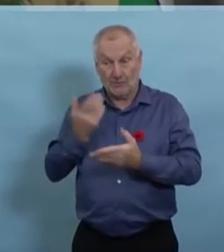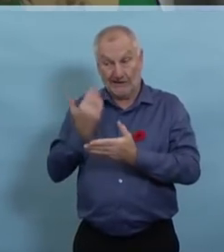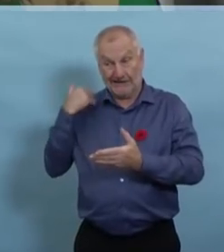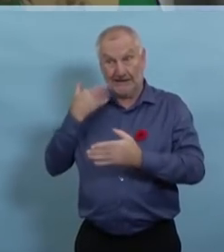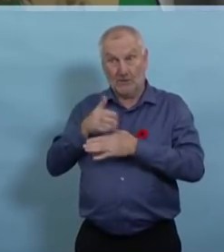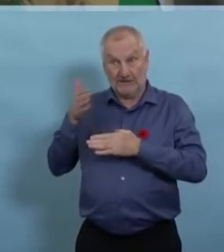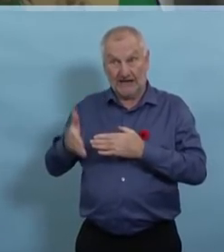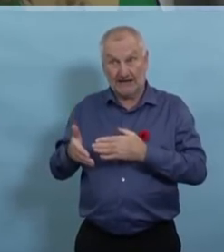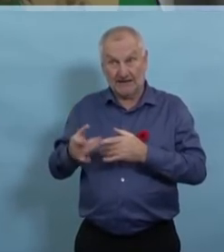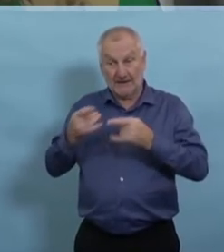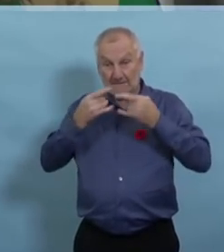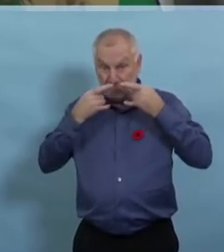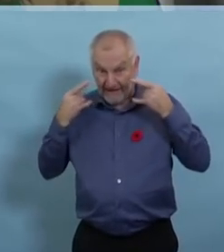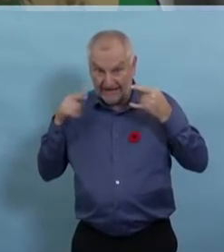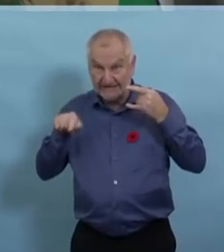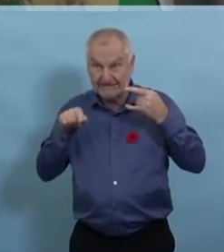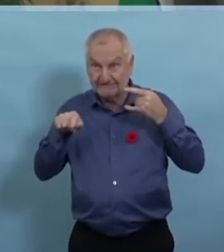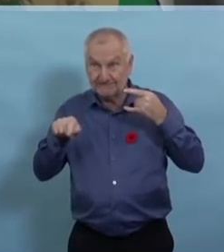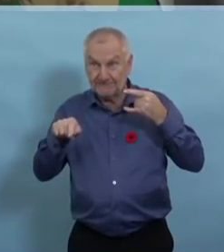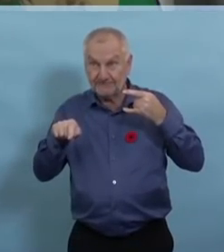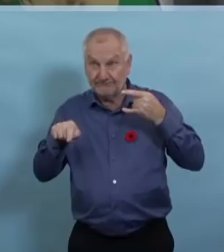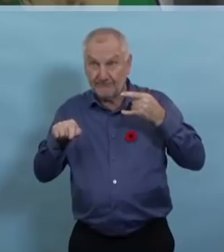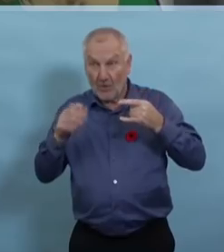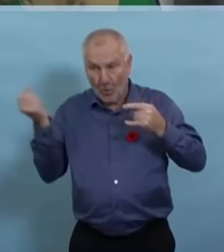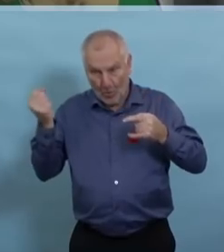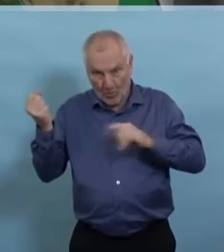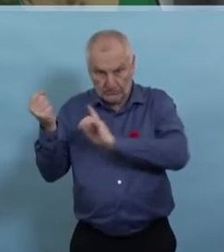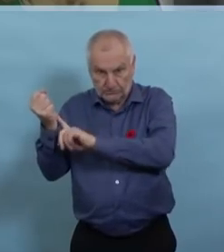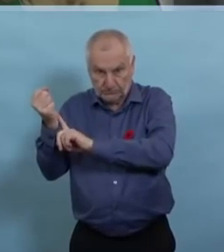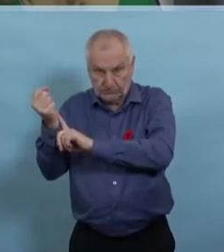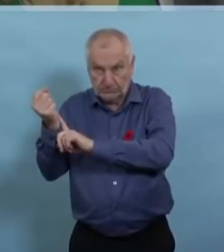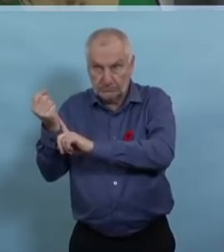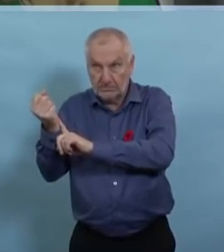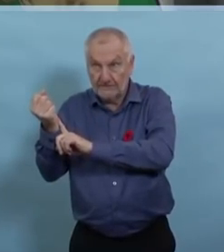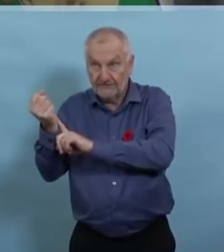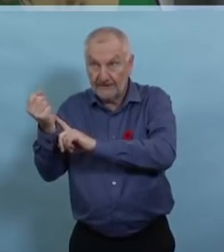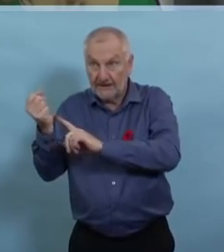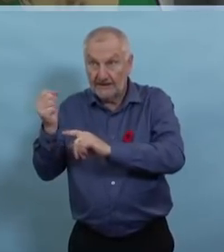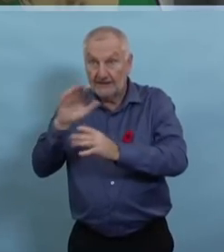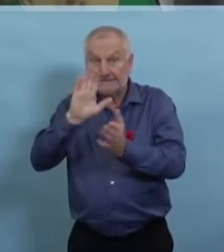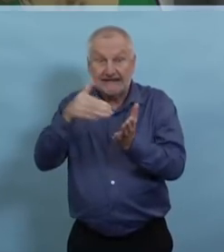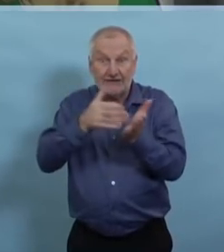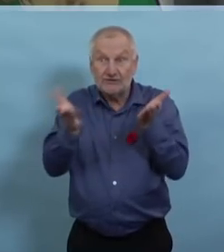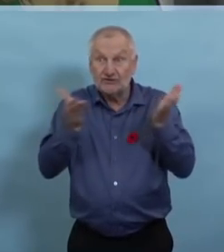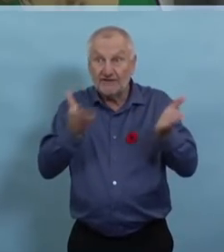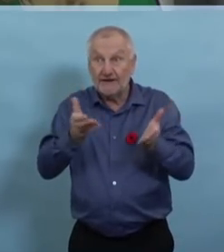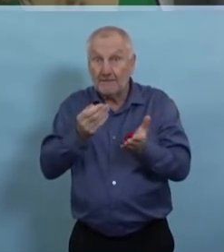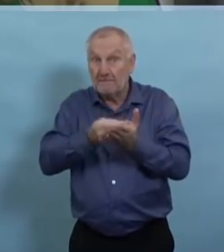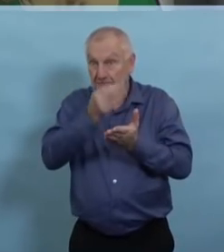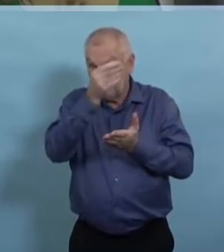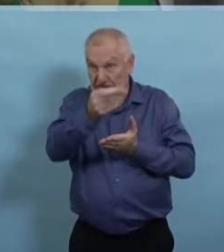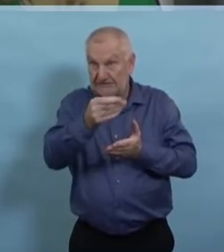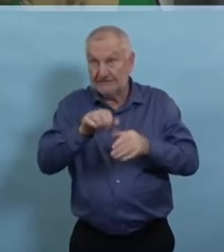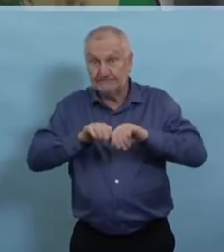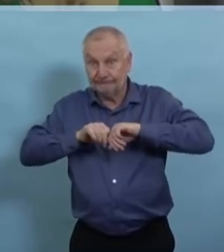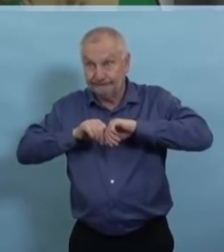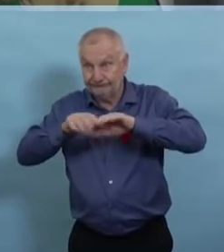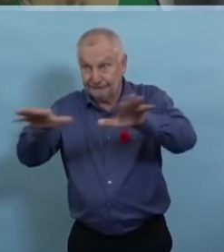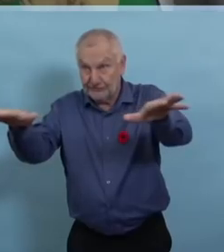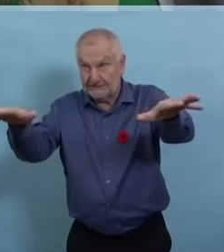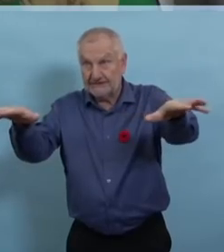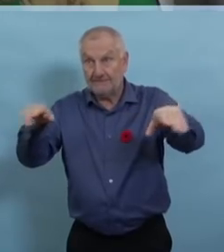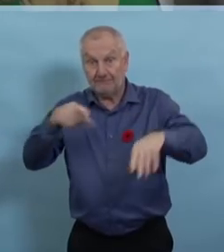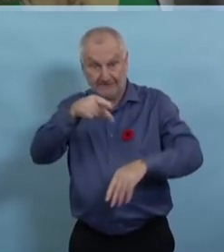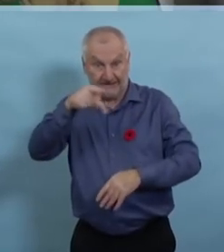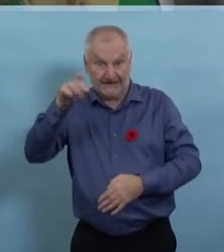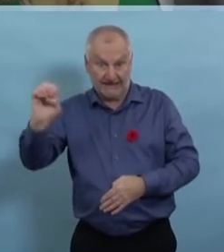the Department of Central Services, which does the purchasing and distribution of PPE, are doing